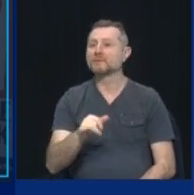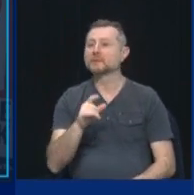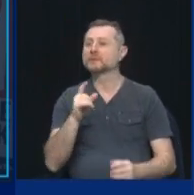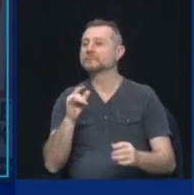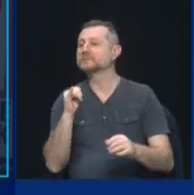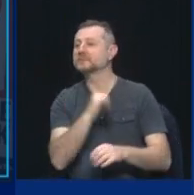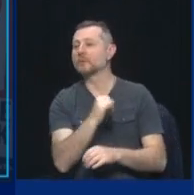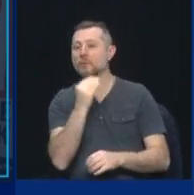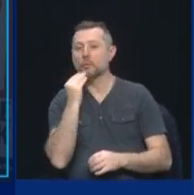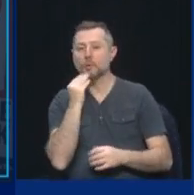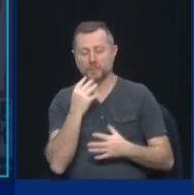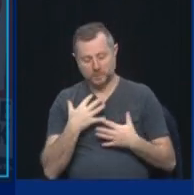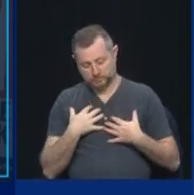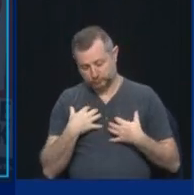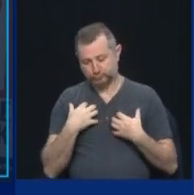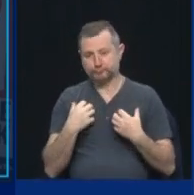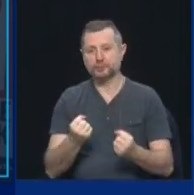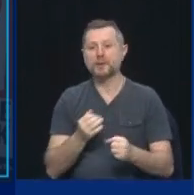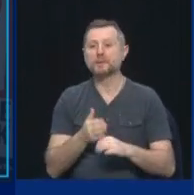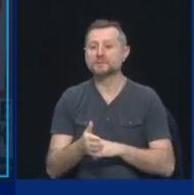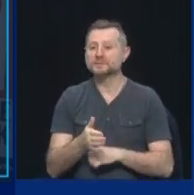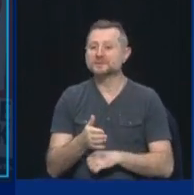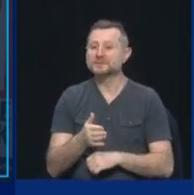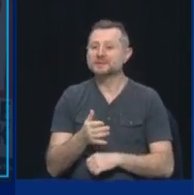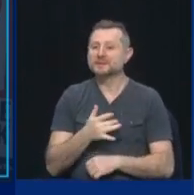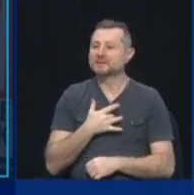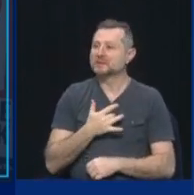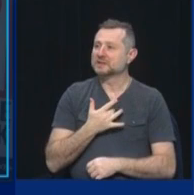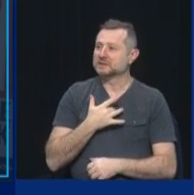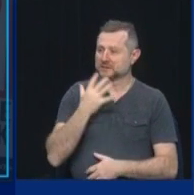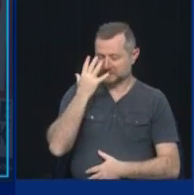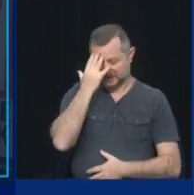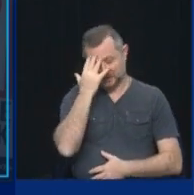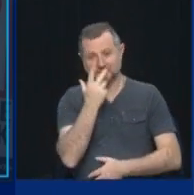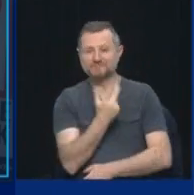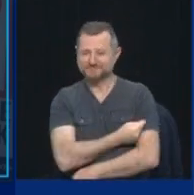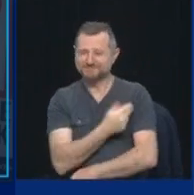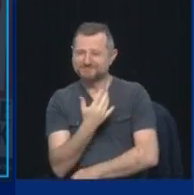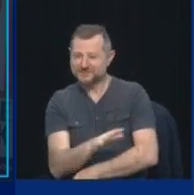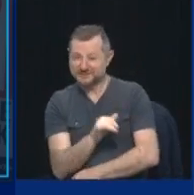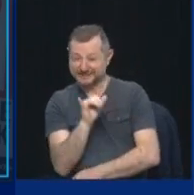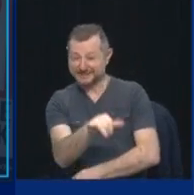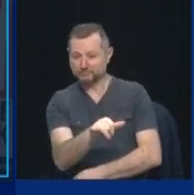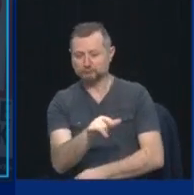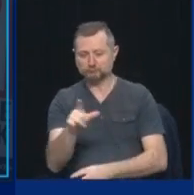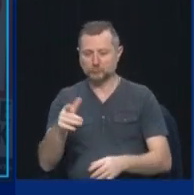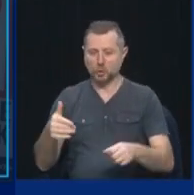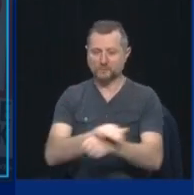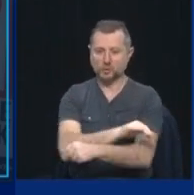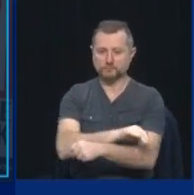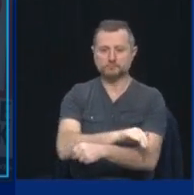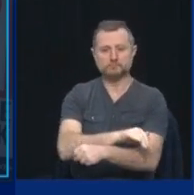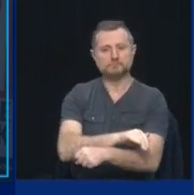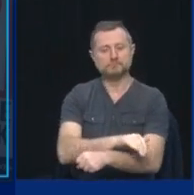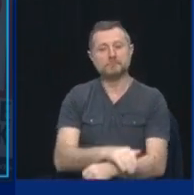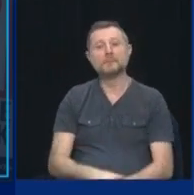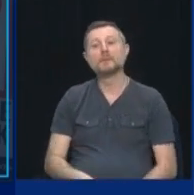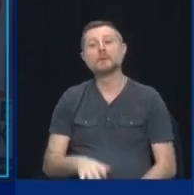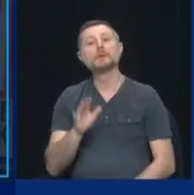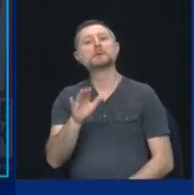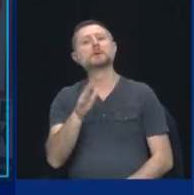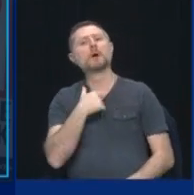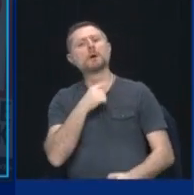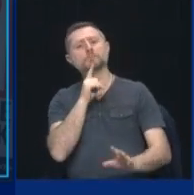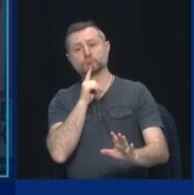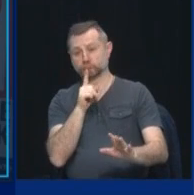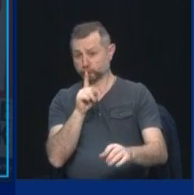recuperate from the side effects of a vaccine. Again, I don't want to suggest that there are going to be